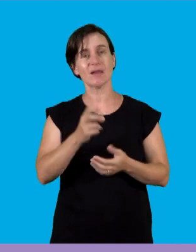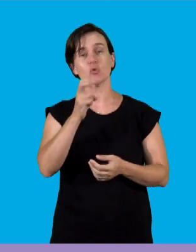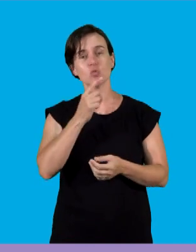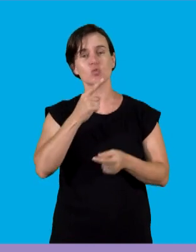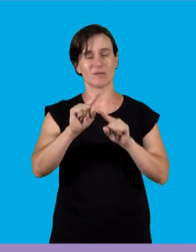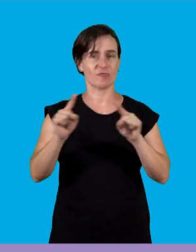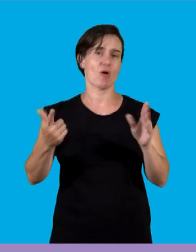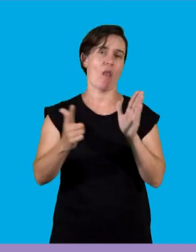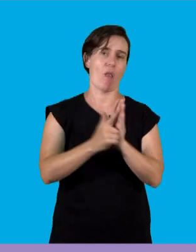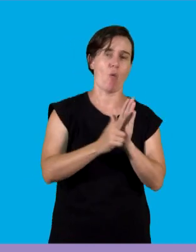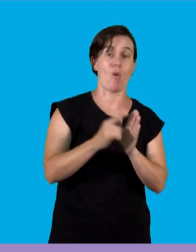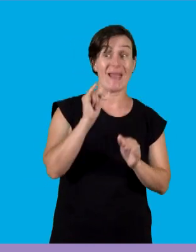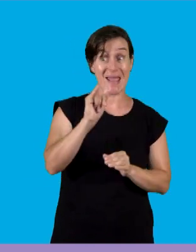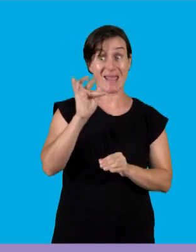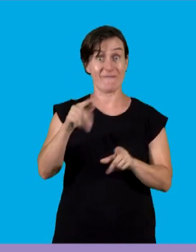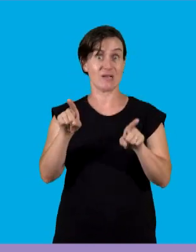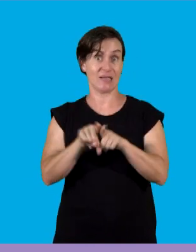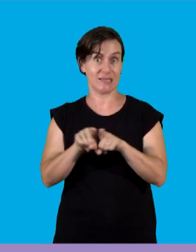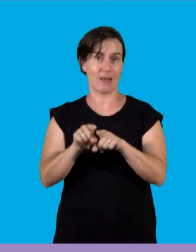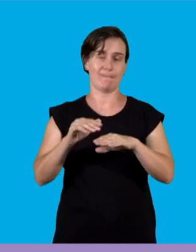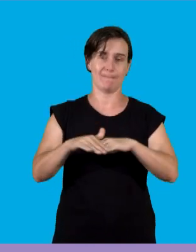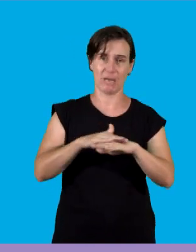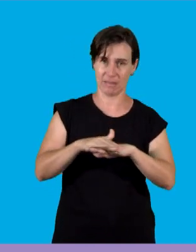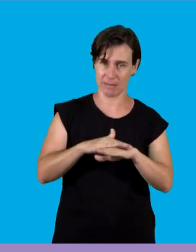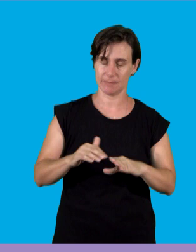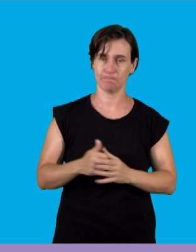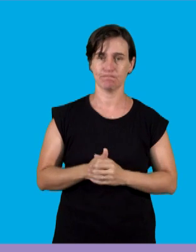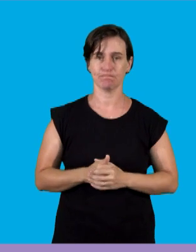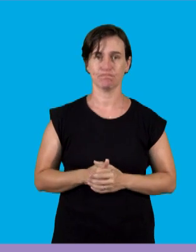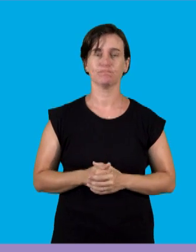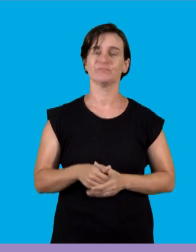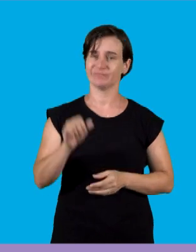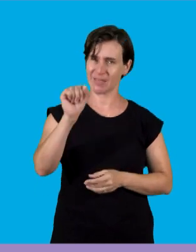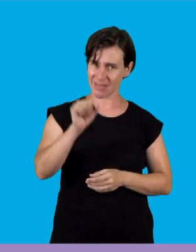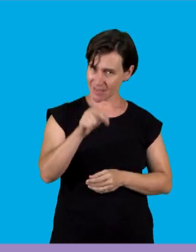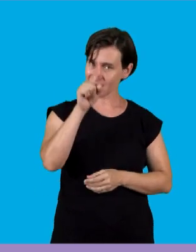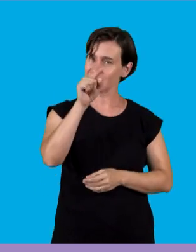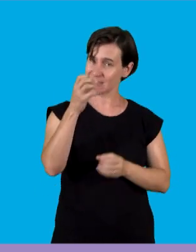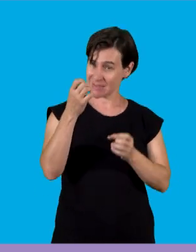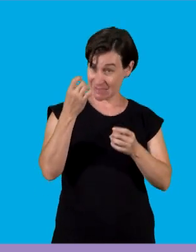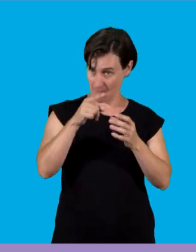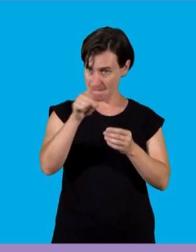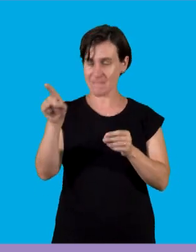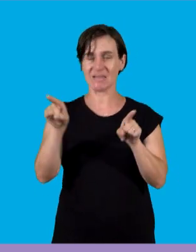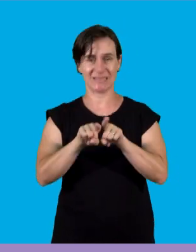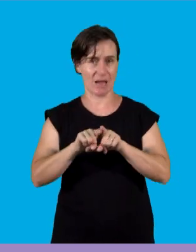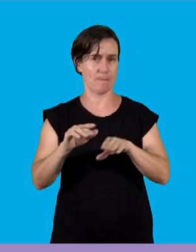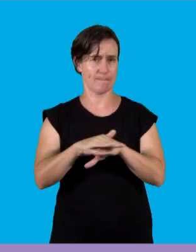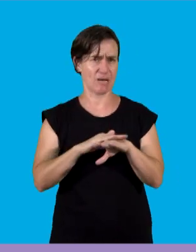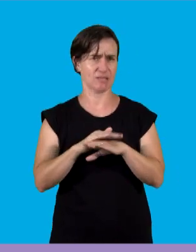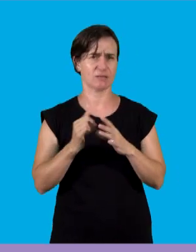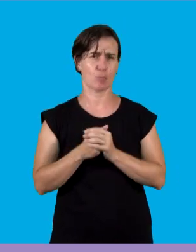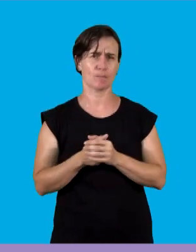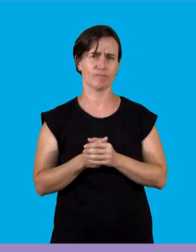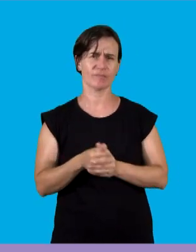the exponent laws to this expression. Yes, they do have the same base. Now, you might be